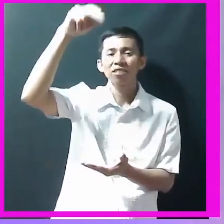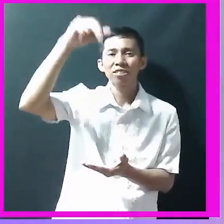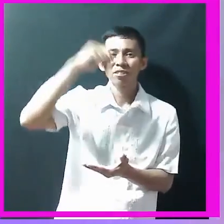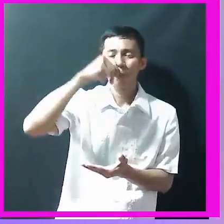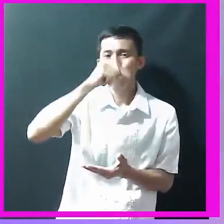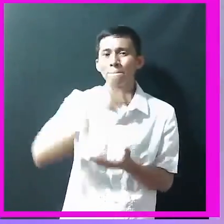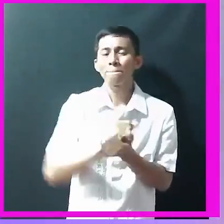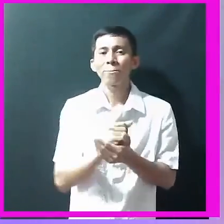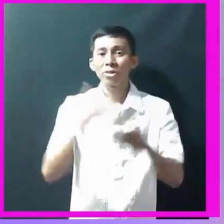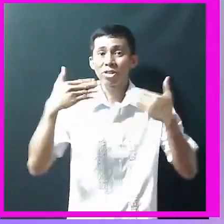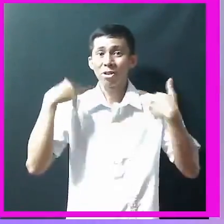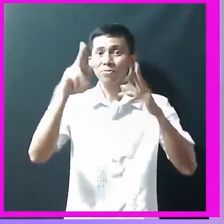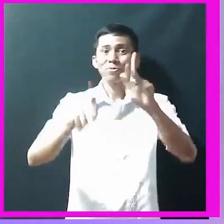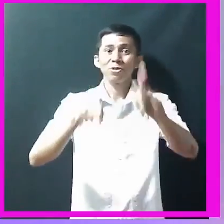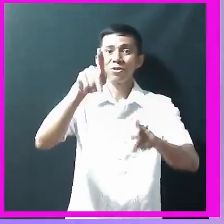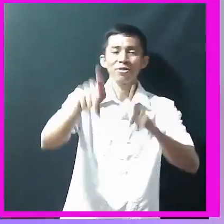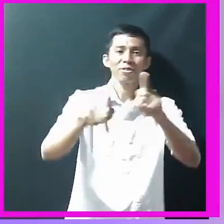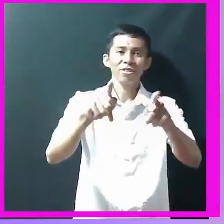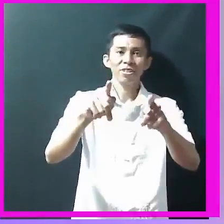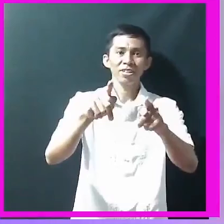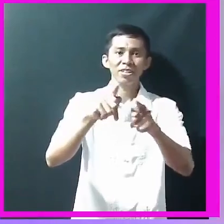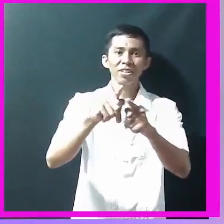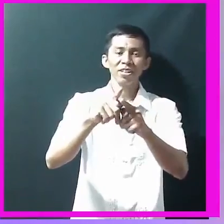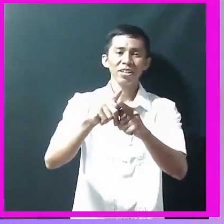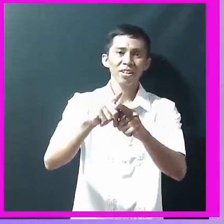By the way, young peoples,